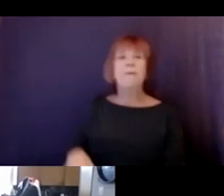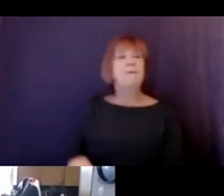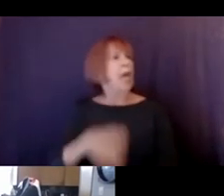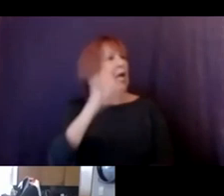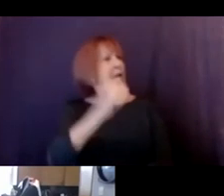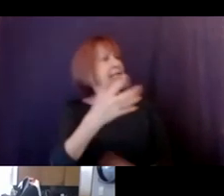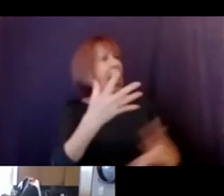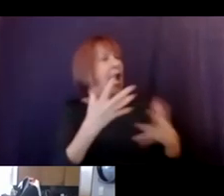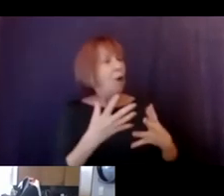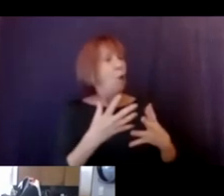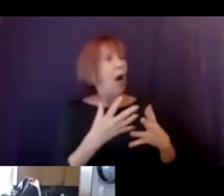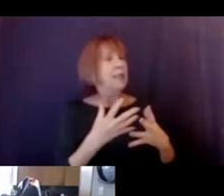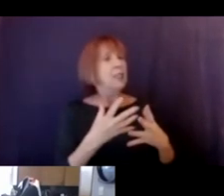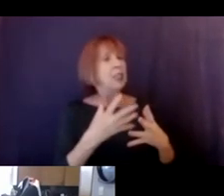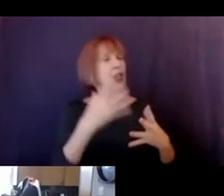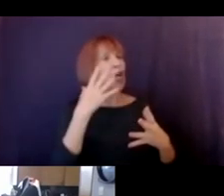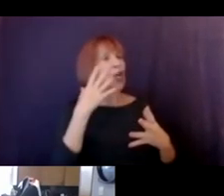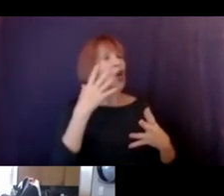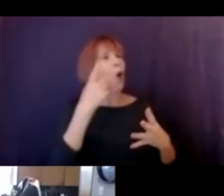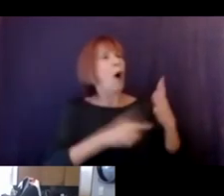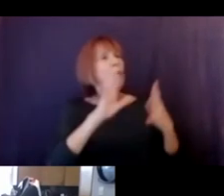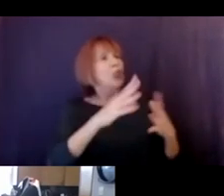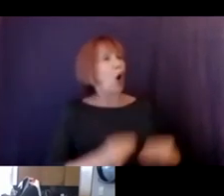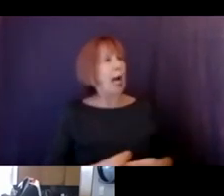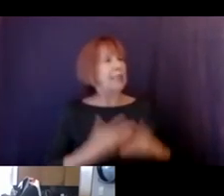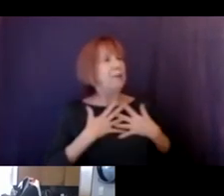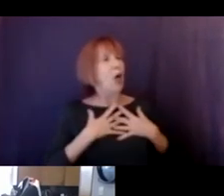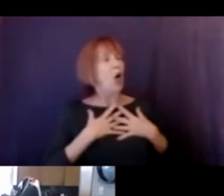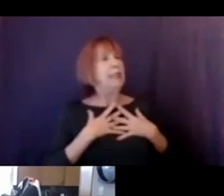the intuition making this film?